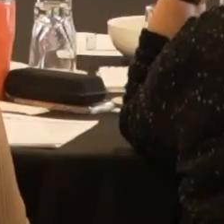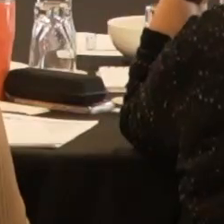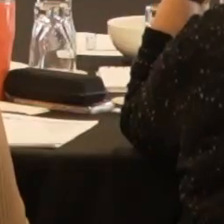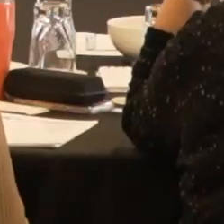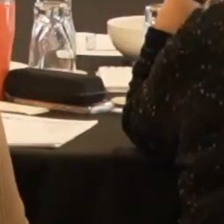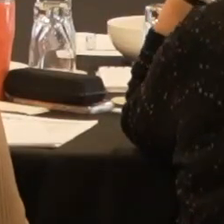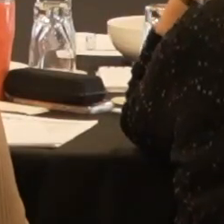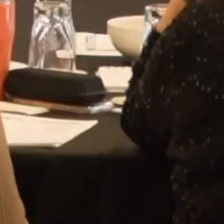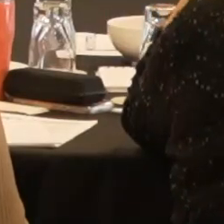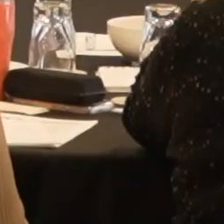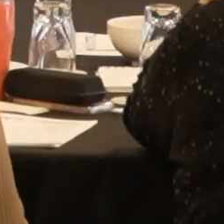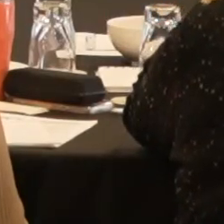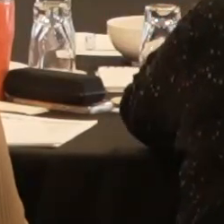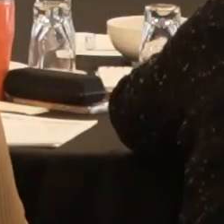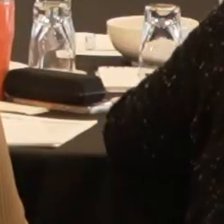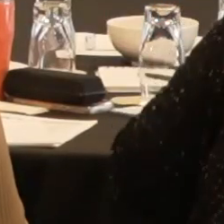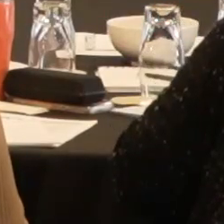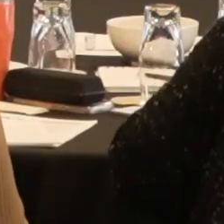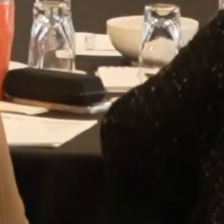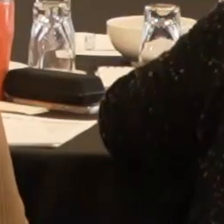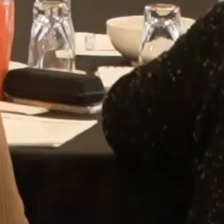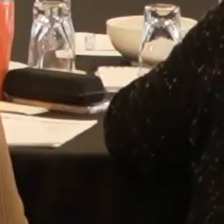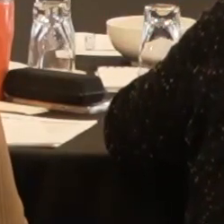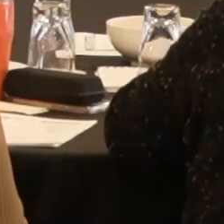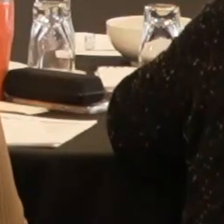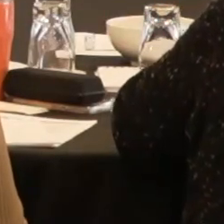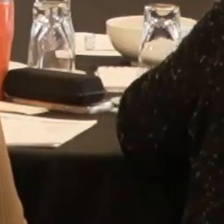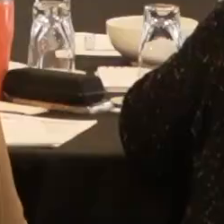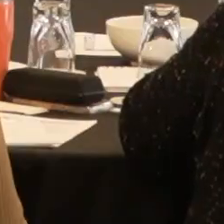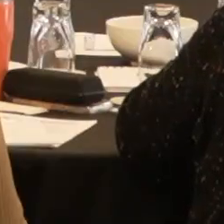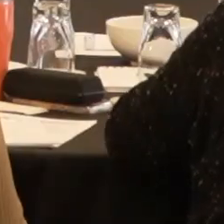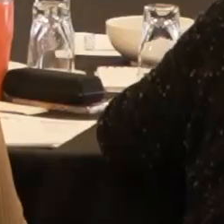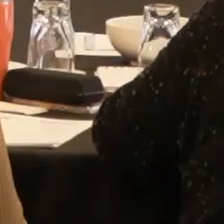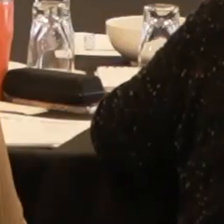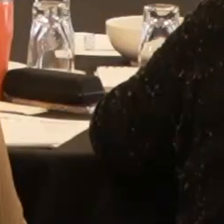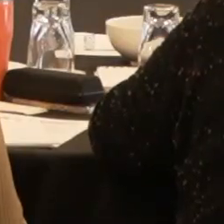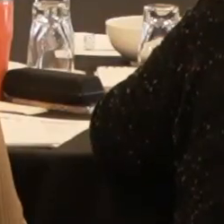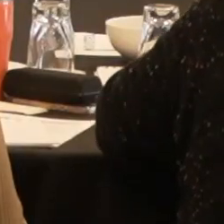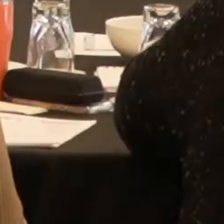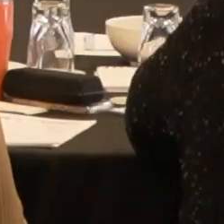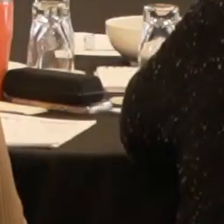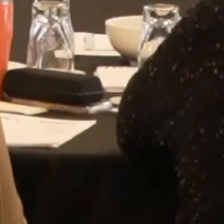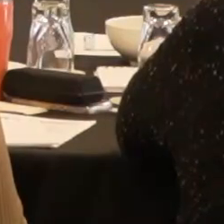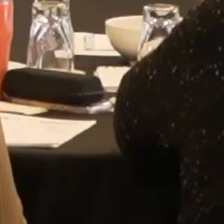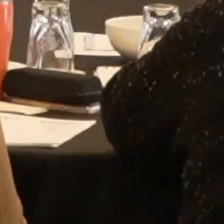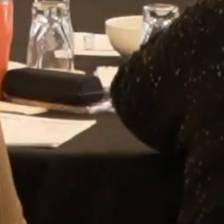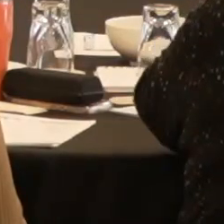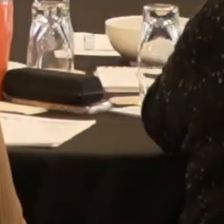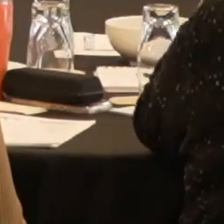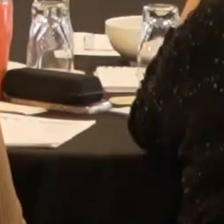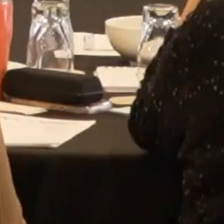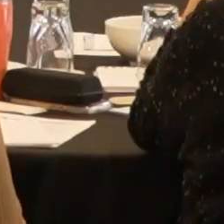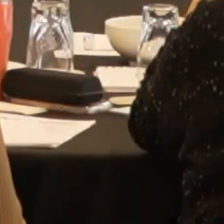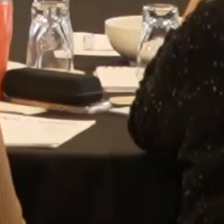keep going, if it's something you're passionate about and you keep going, finally you've been there long enough for people to see you and actually acknowledge that you're there, and if they